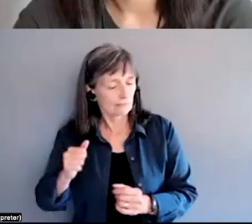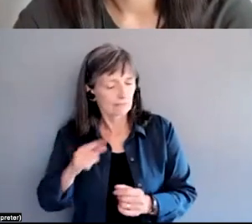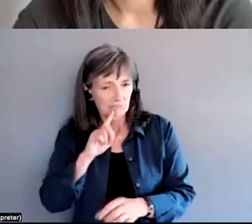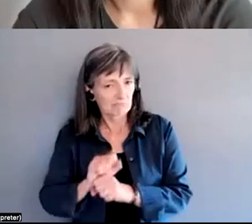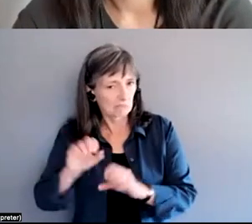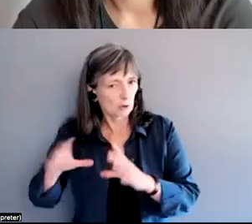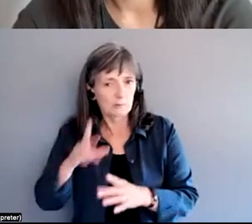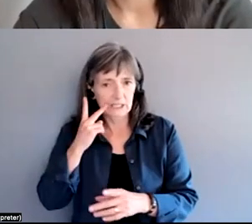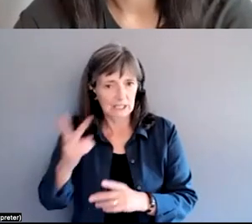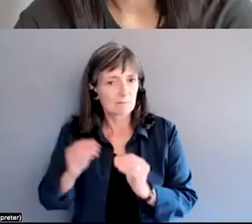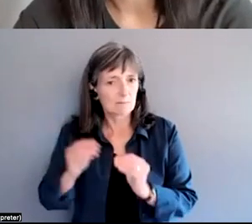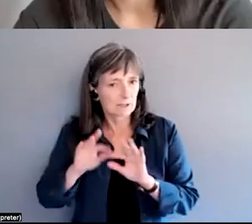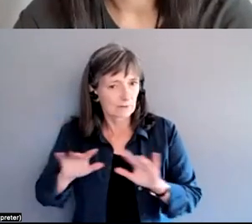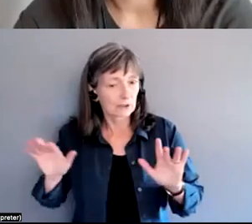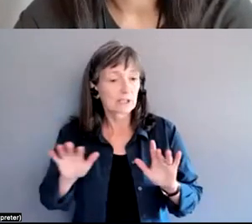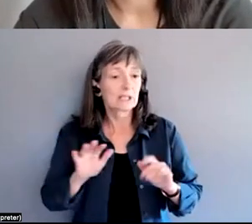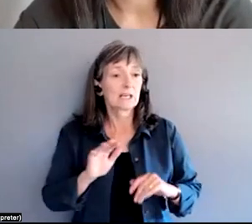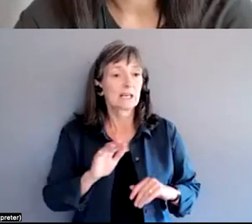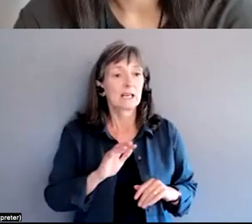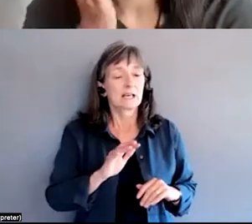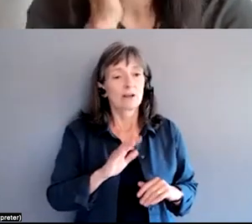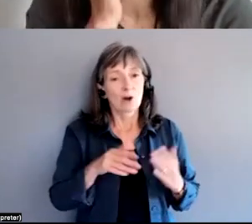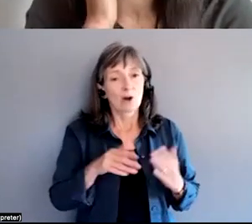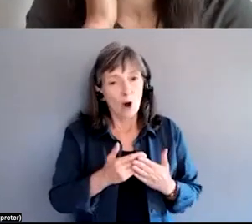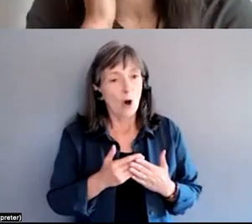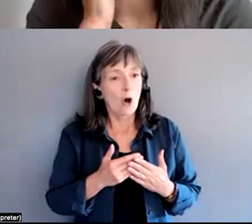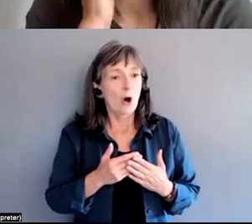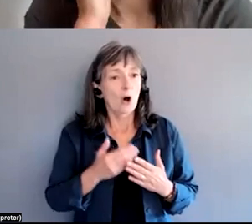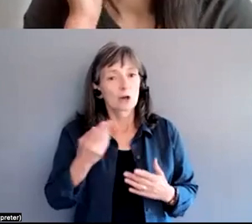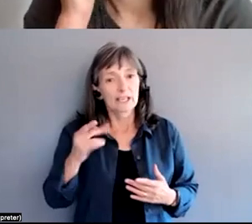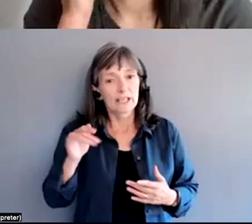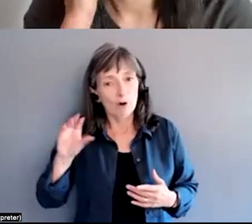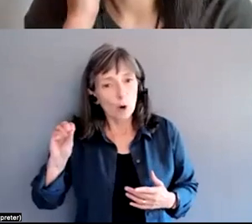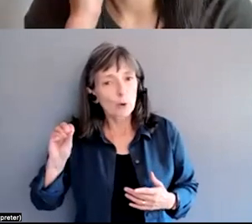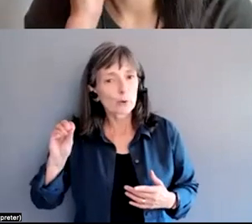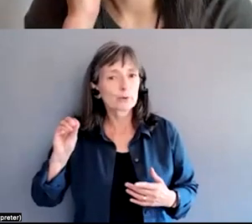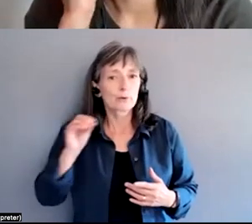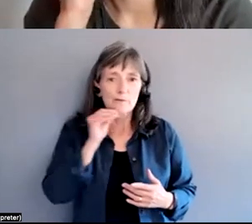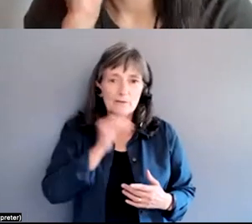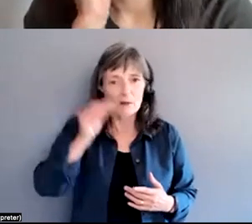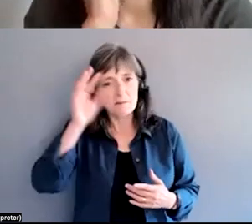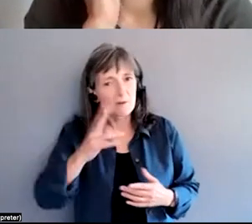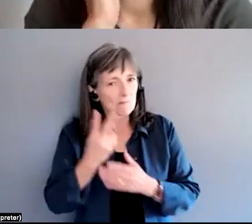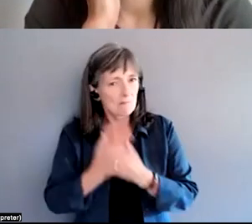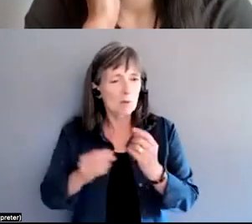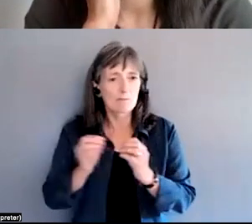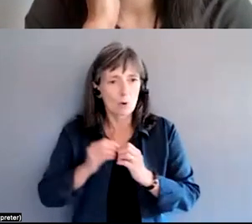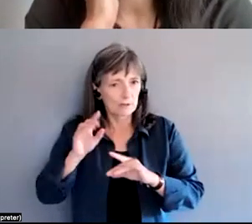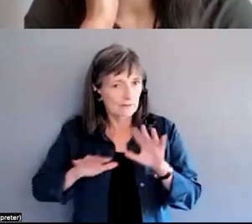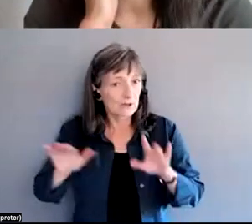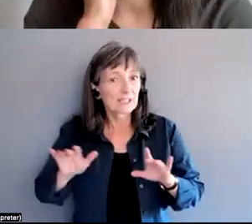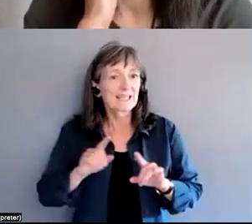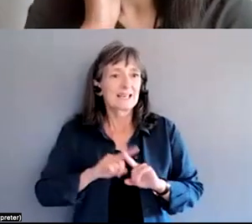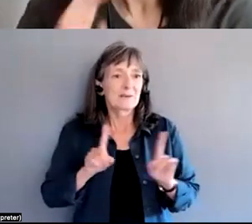all the heroines and heroes being represented appropriately. I think when I first started in YA, there was a lot of backs